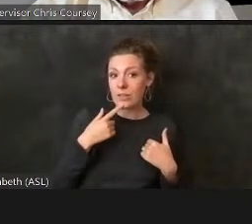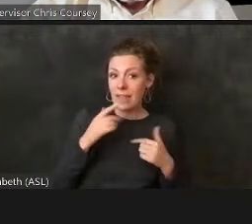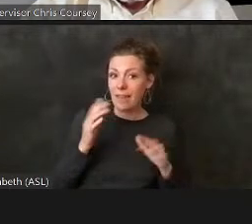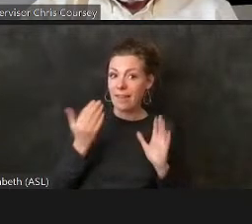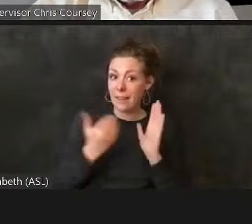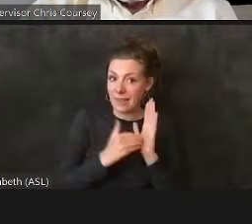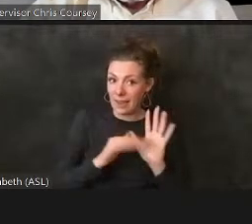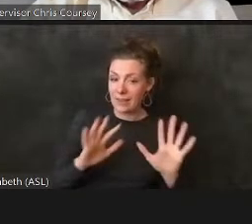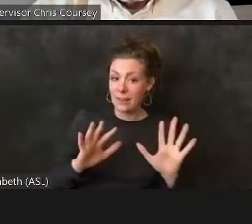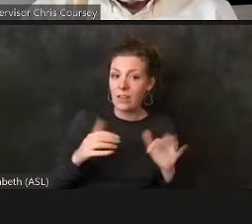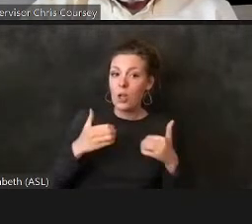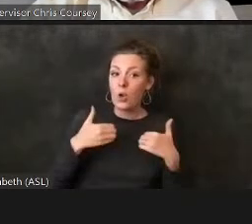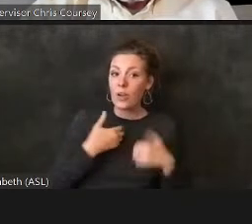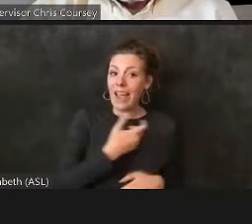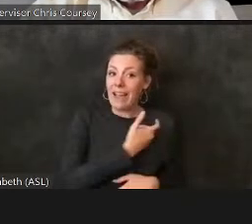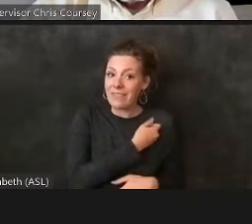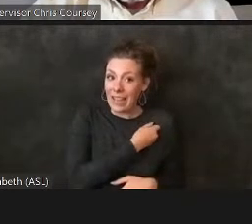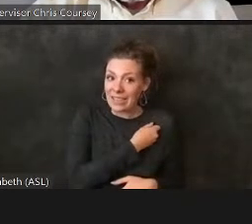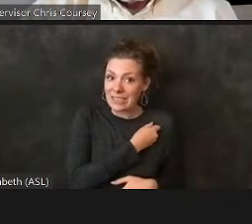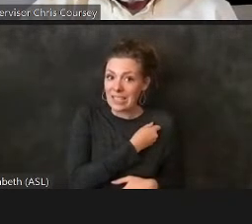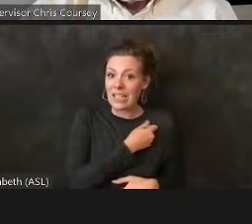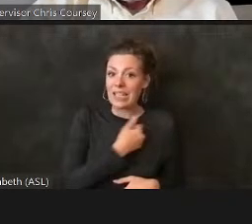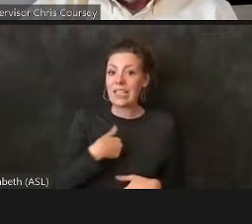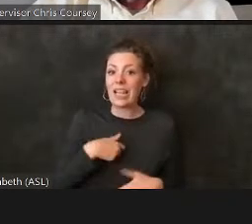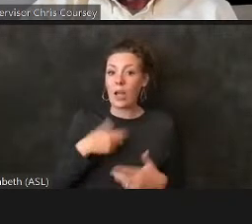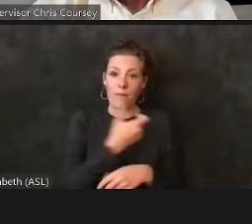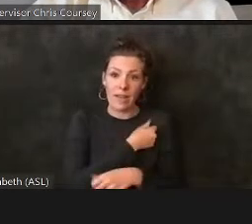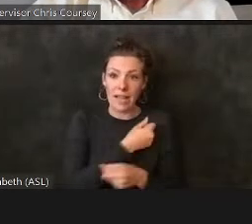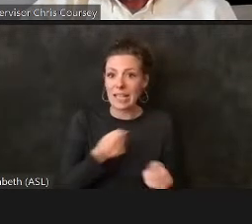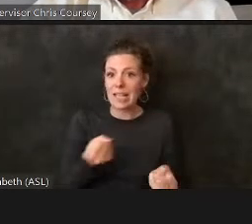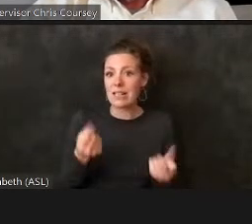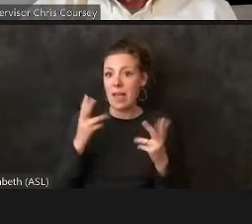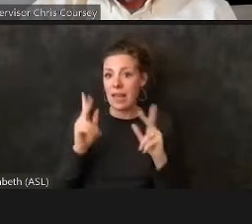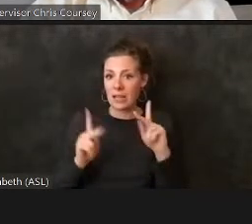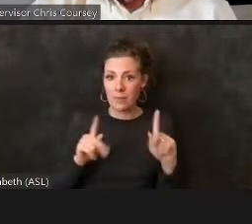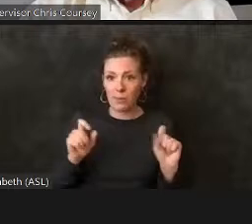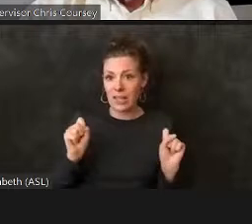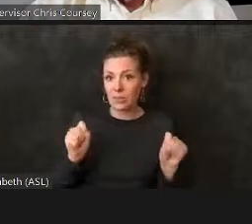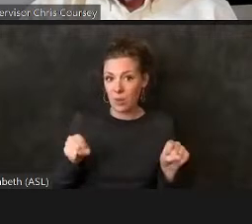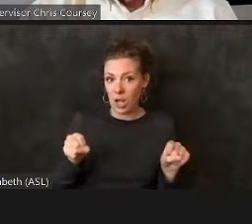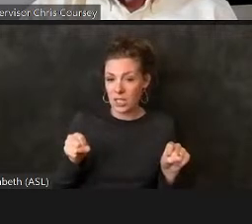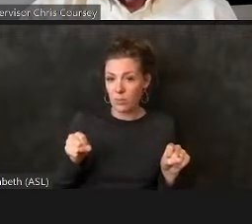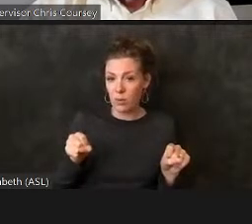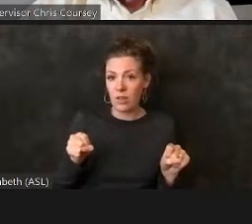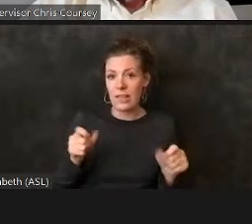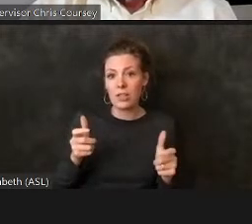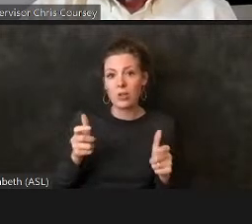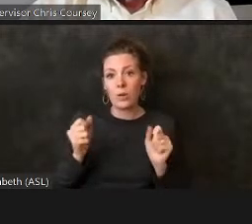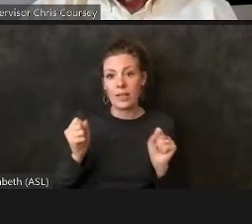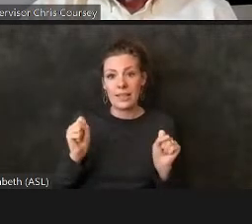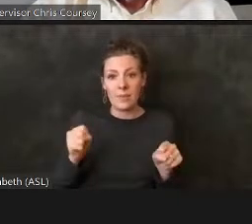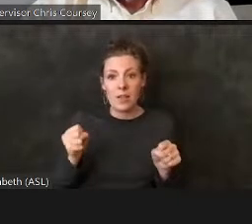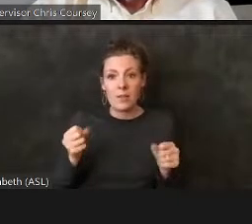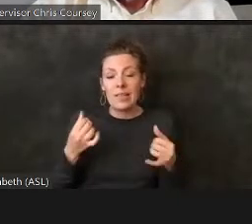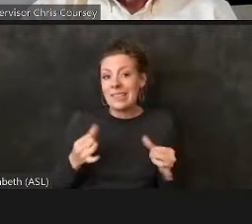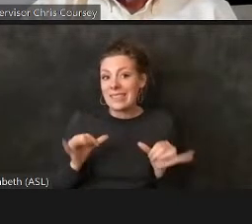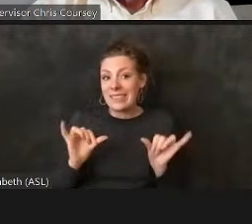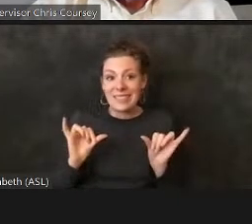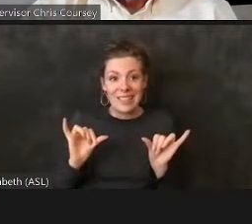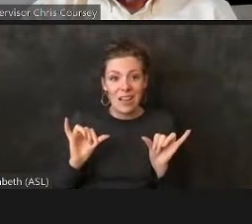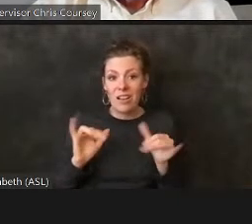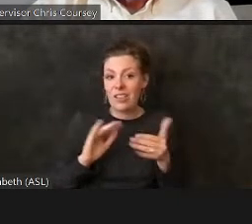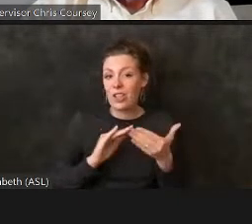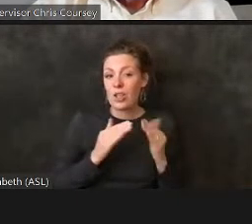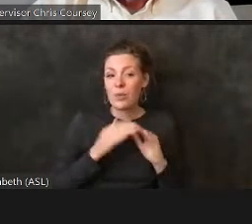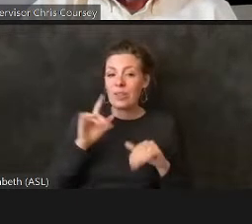although we have vaccine and we're vaccinating as many people as possible, as quickly as possible, still the community